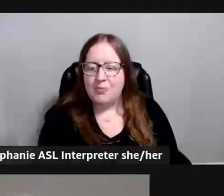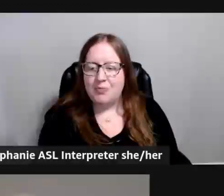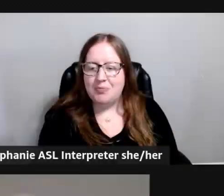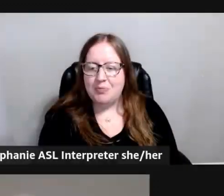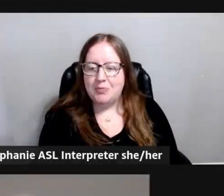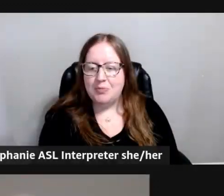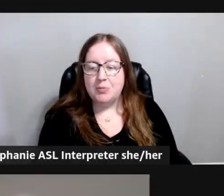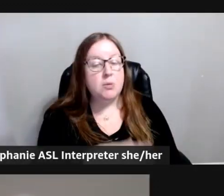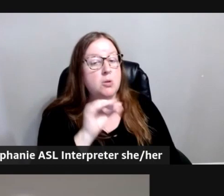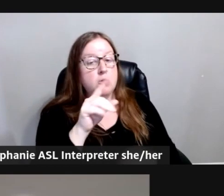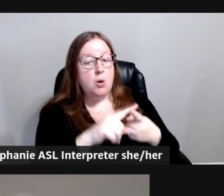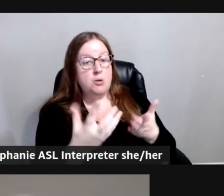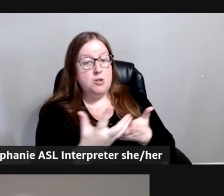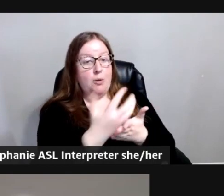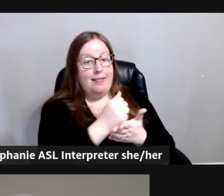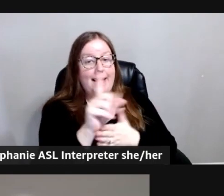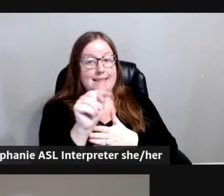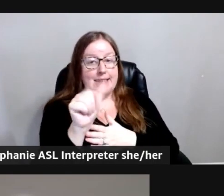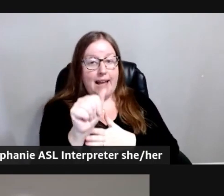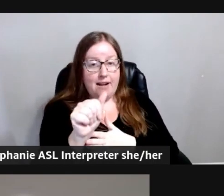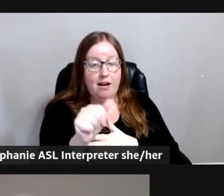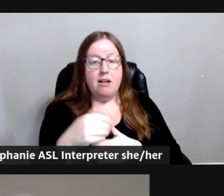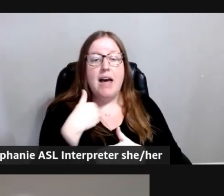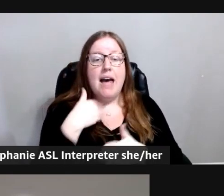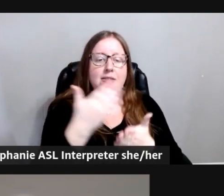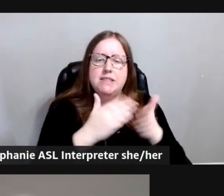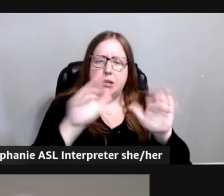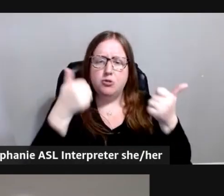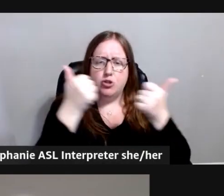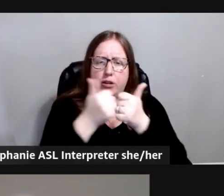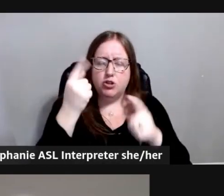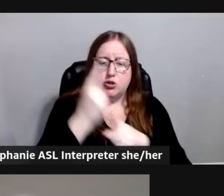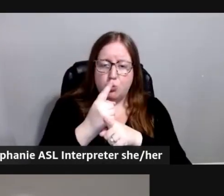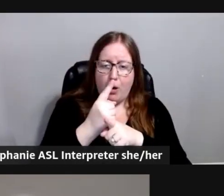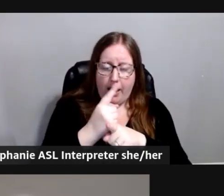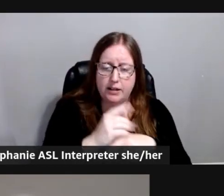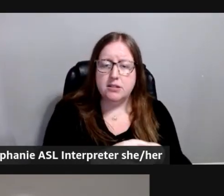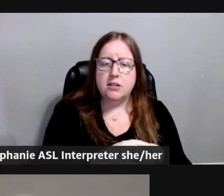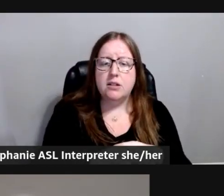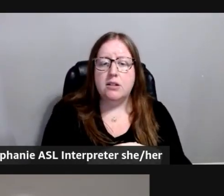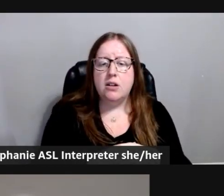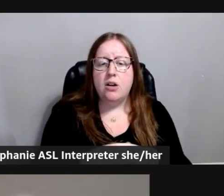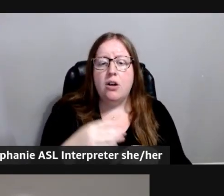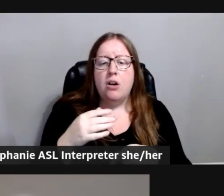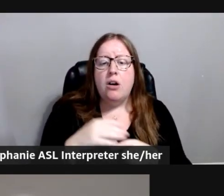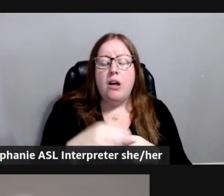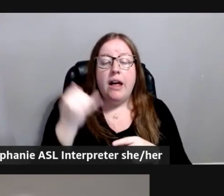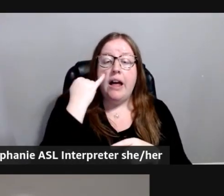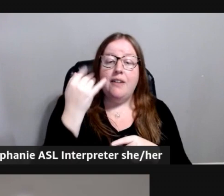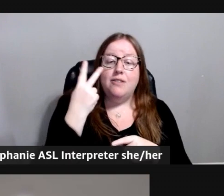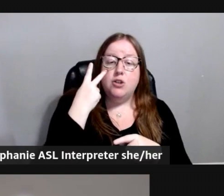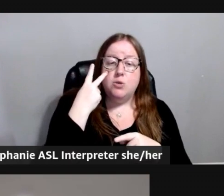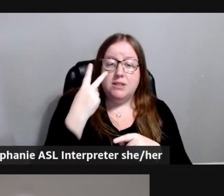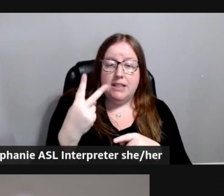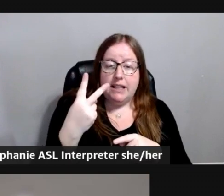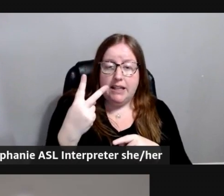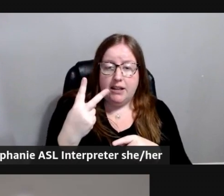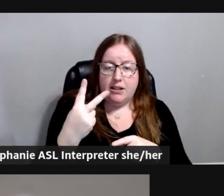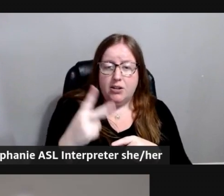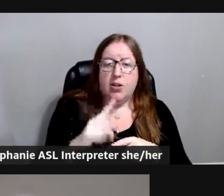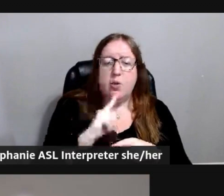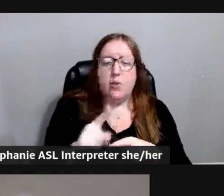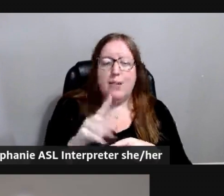So in order to collect this data, there are some challenges, right? So four key challenges. If you look at, and I can divide that into